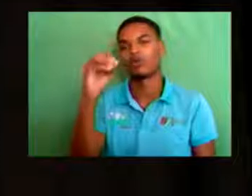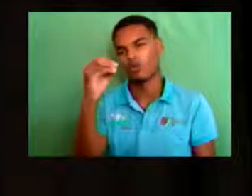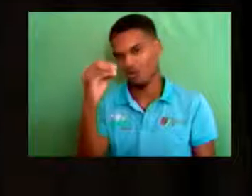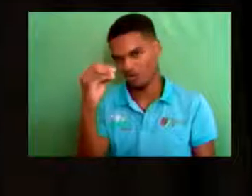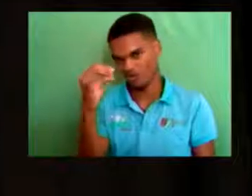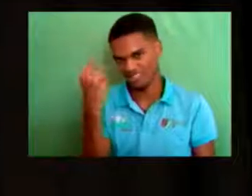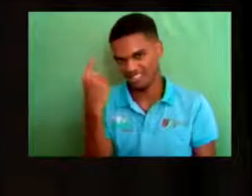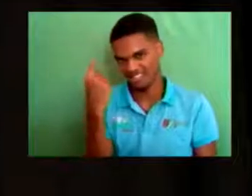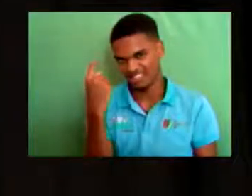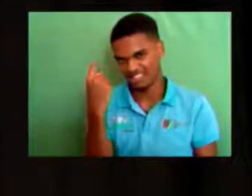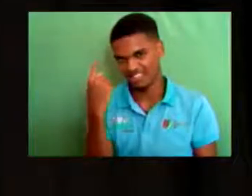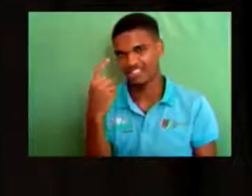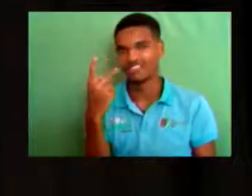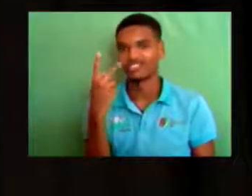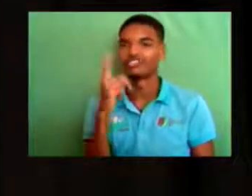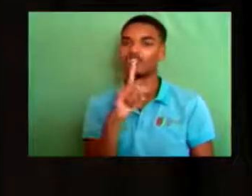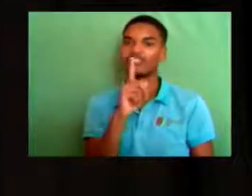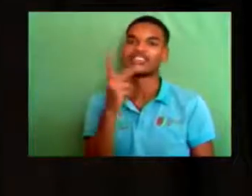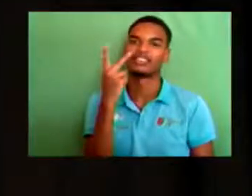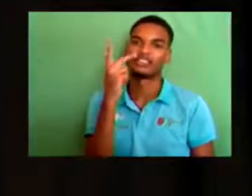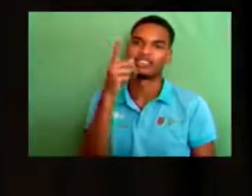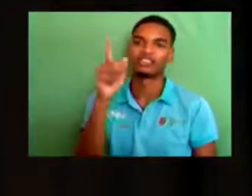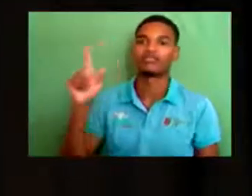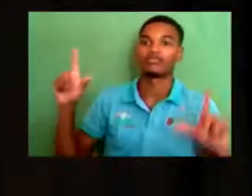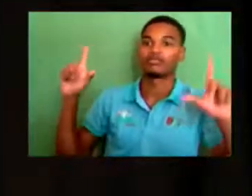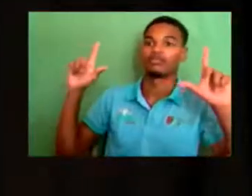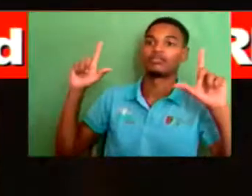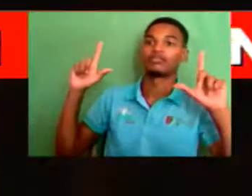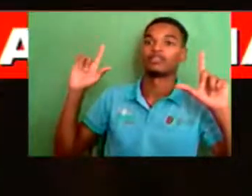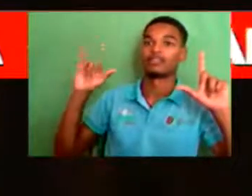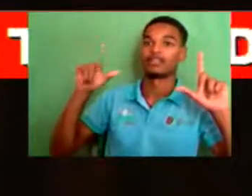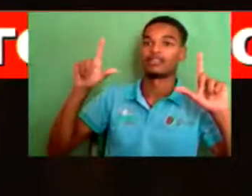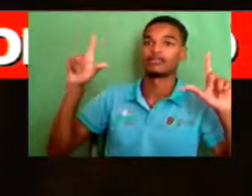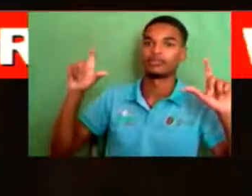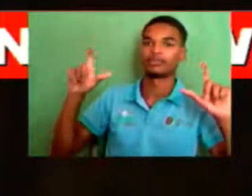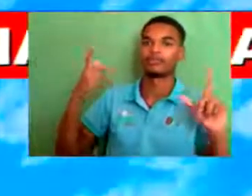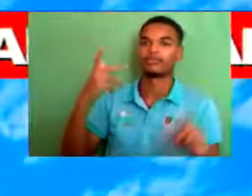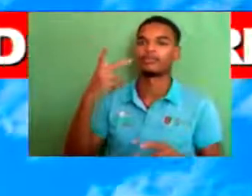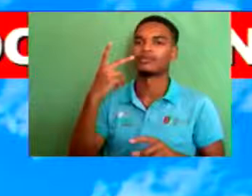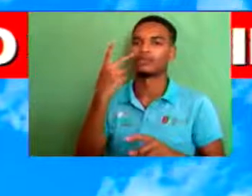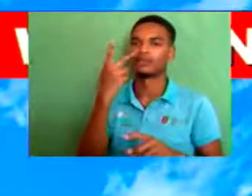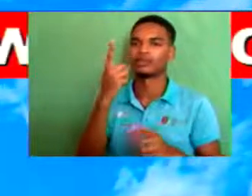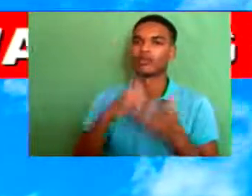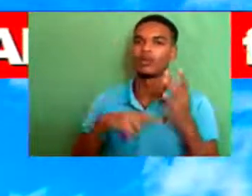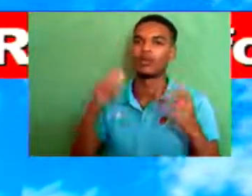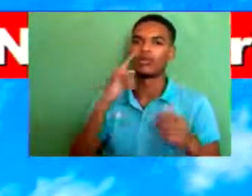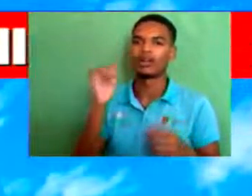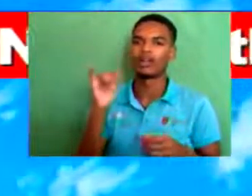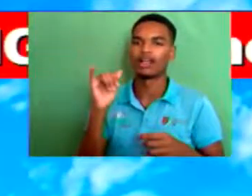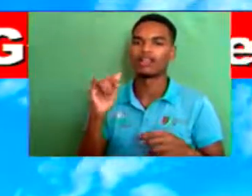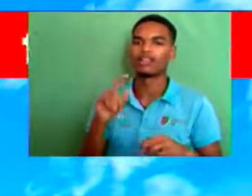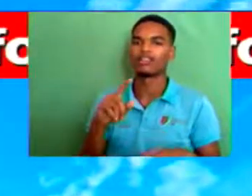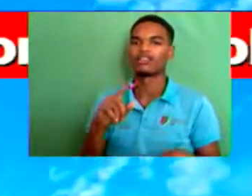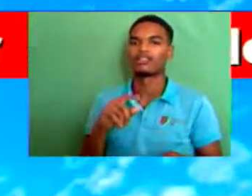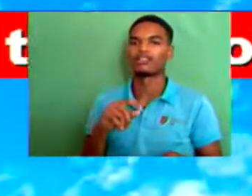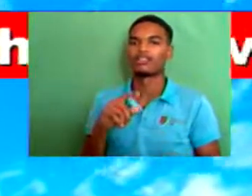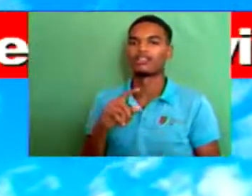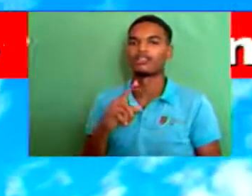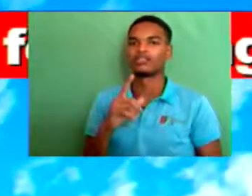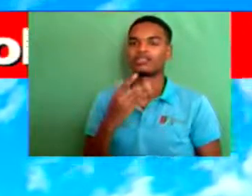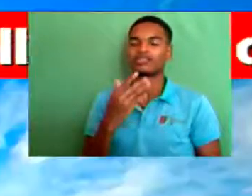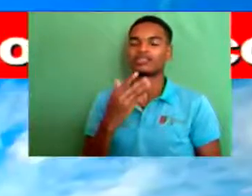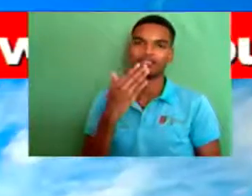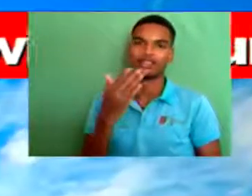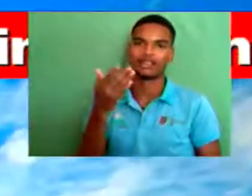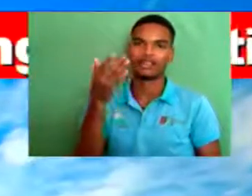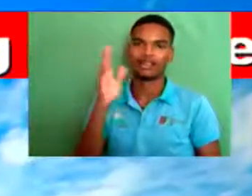And this is in a quick screenshot what I'm talking about. A crawl on TV. Thank goodness the tones are not being played, but